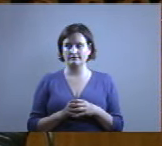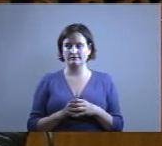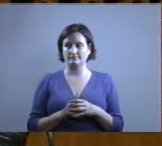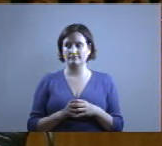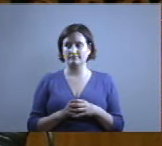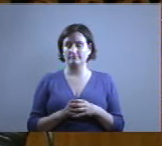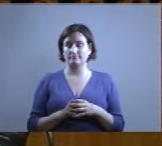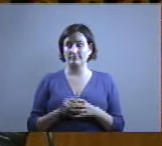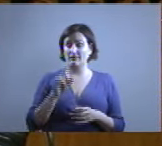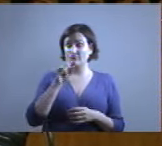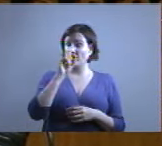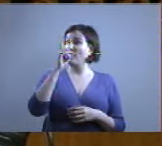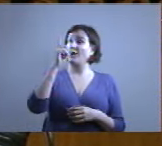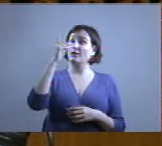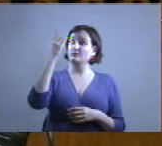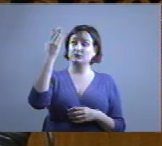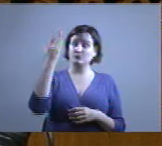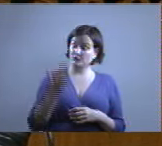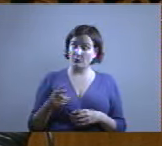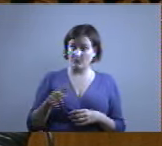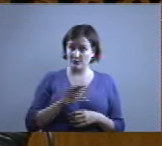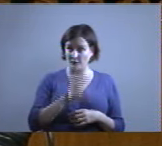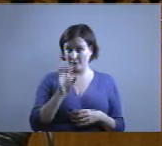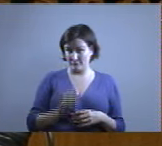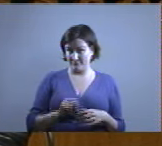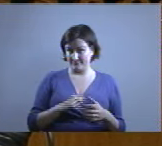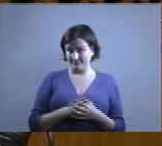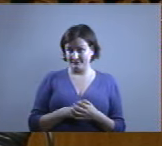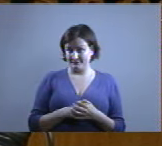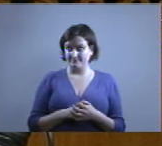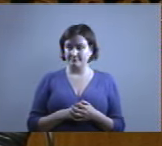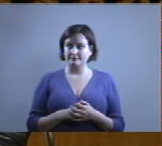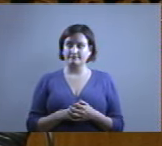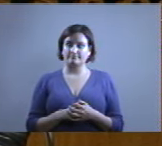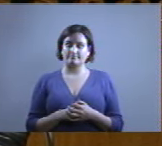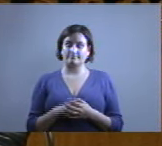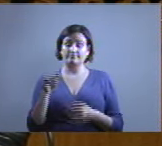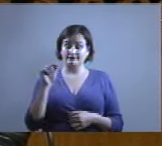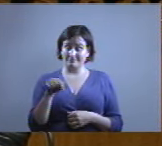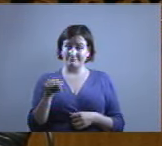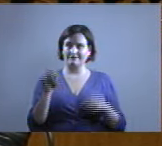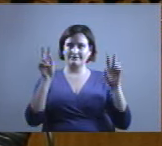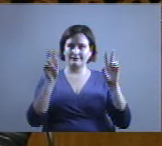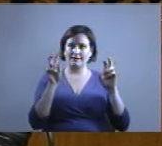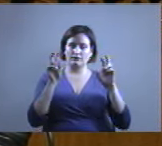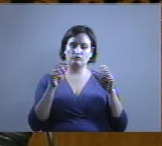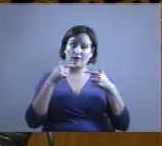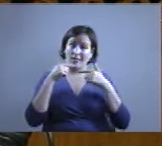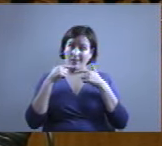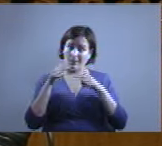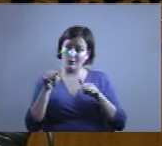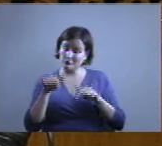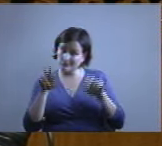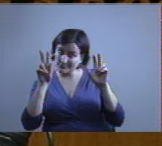and in South Africa, the issue of languages and language